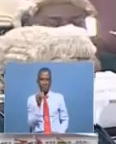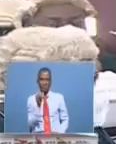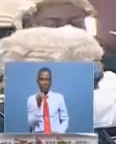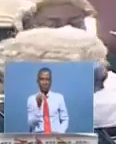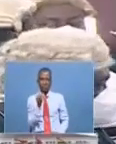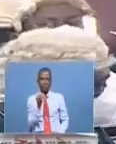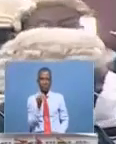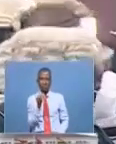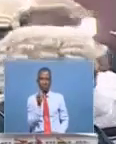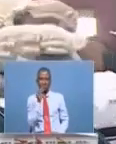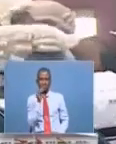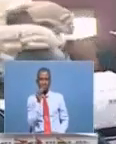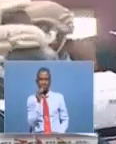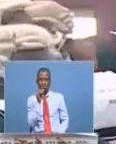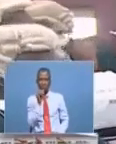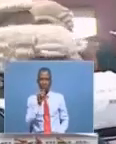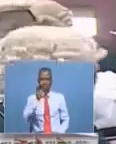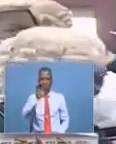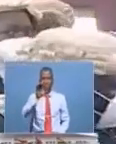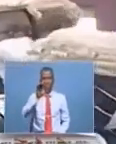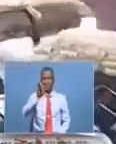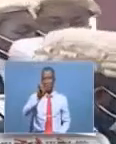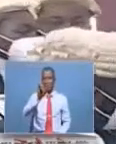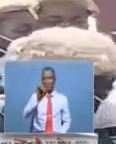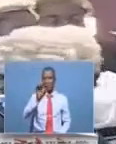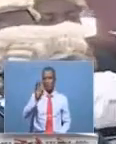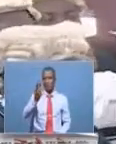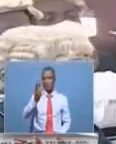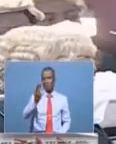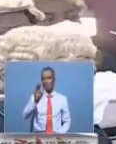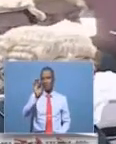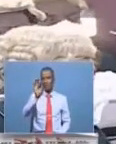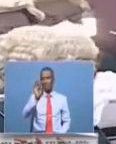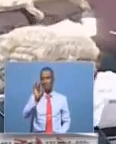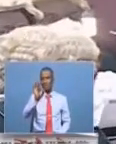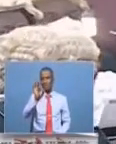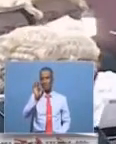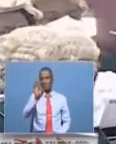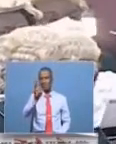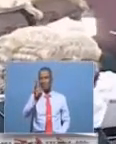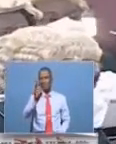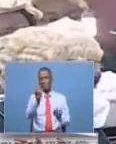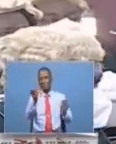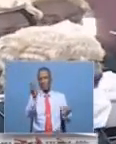Rules CI 16 of 1996 as amended.